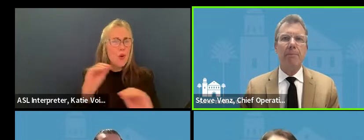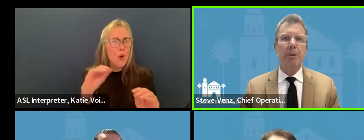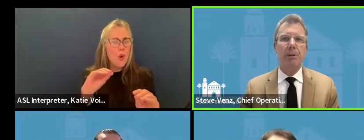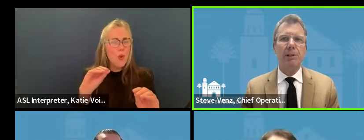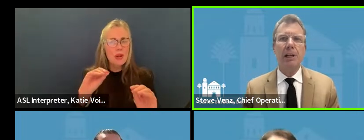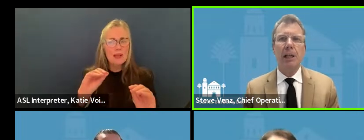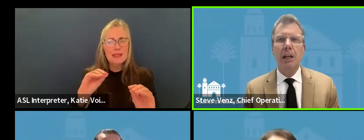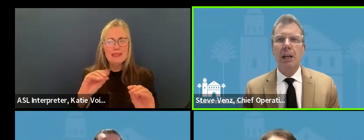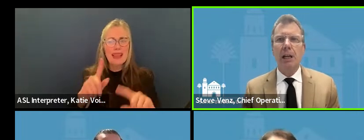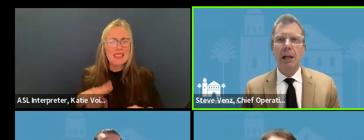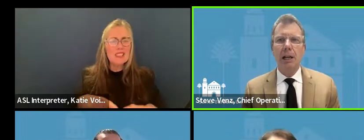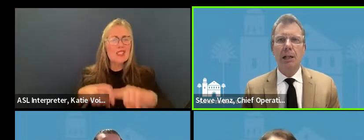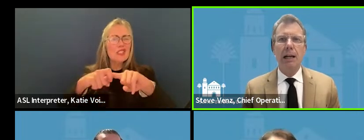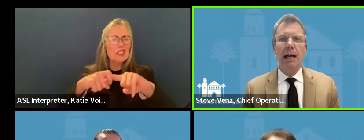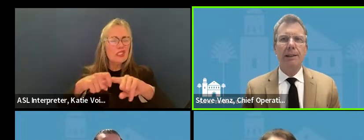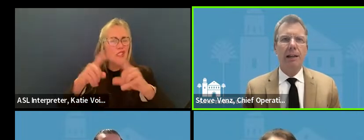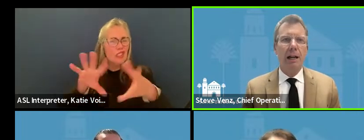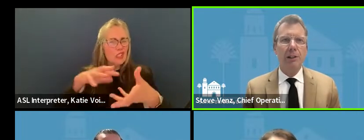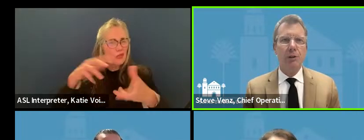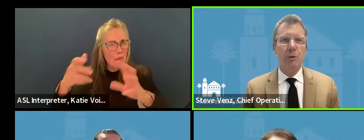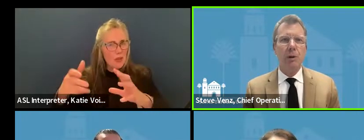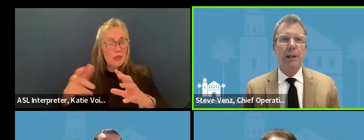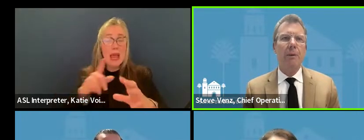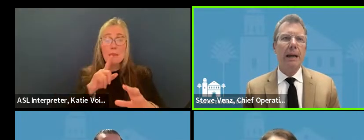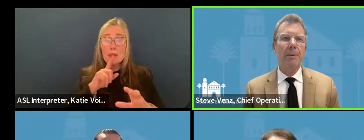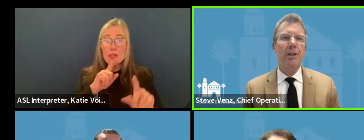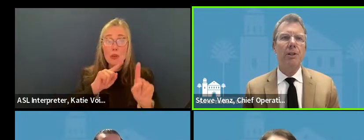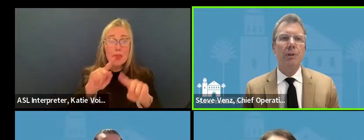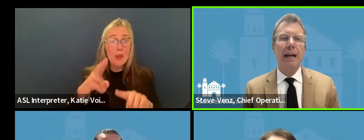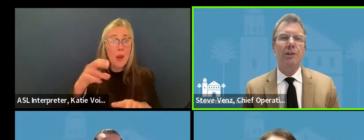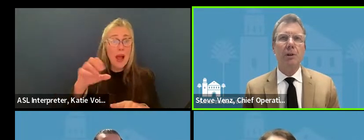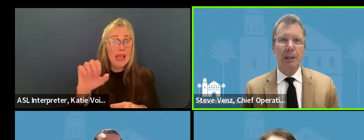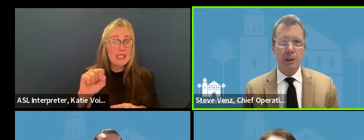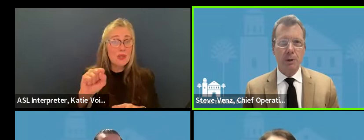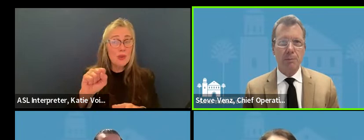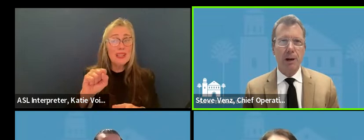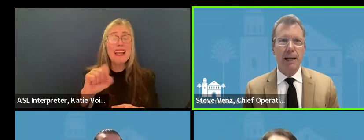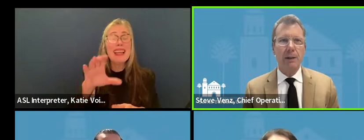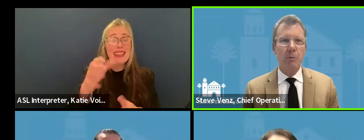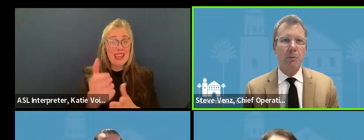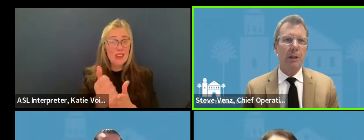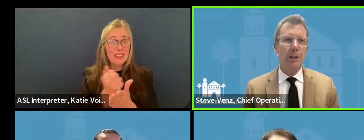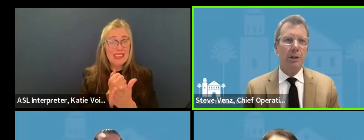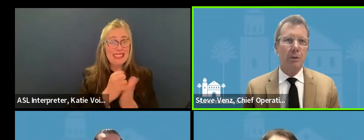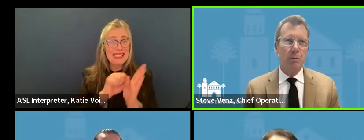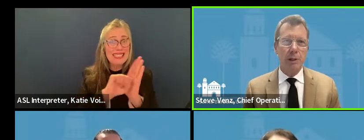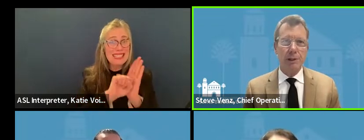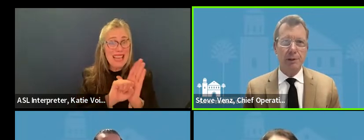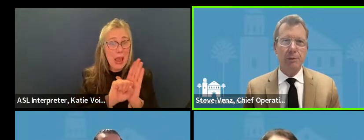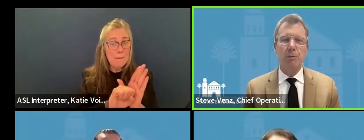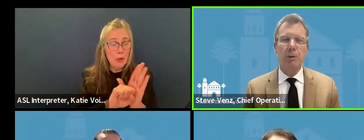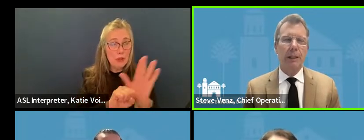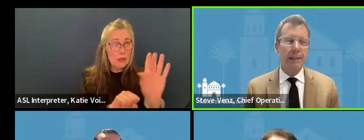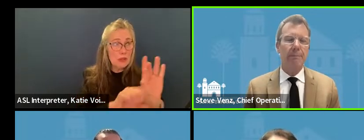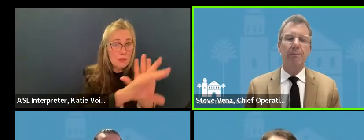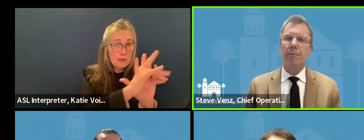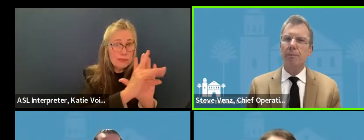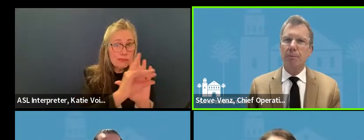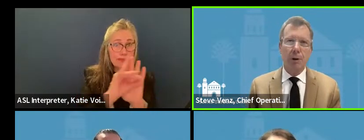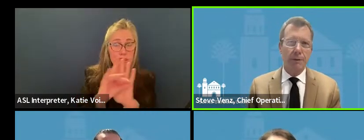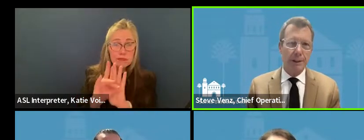complete samples at the high school. And they were able to do that during the winter break, which was